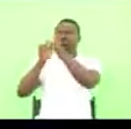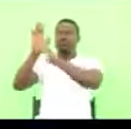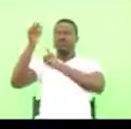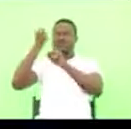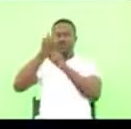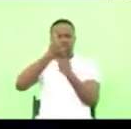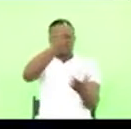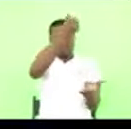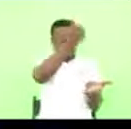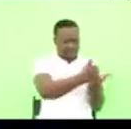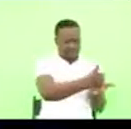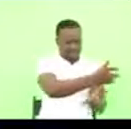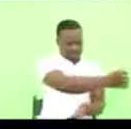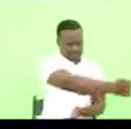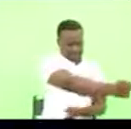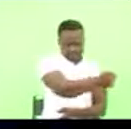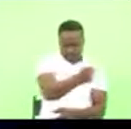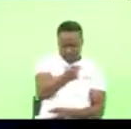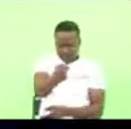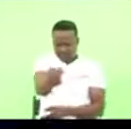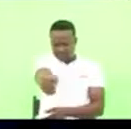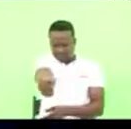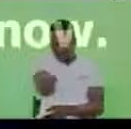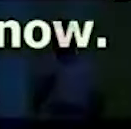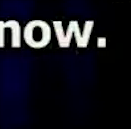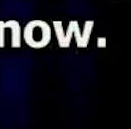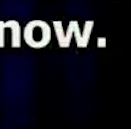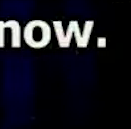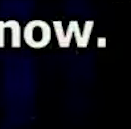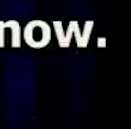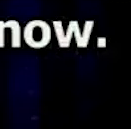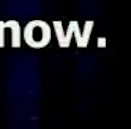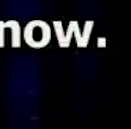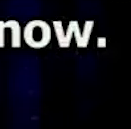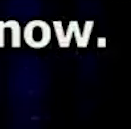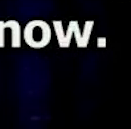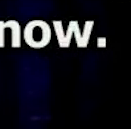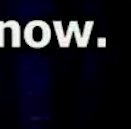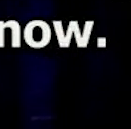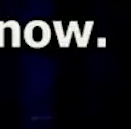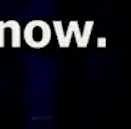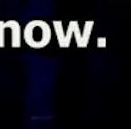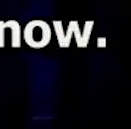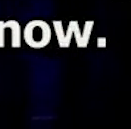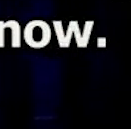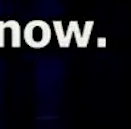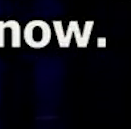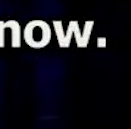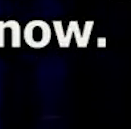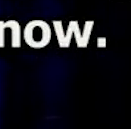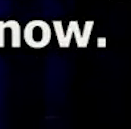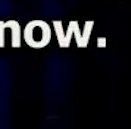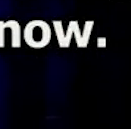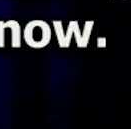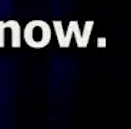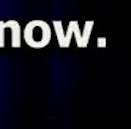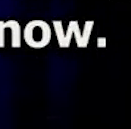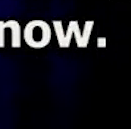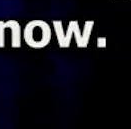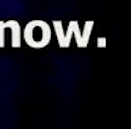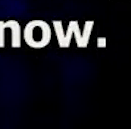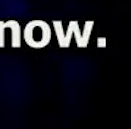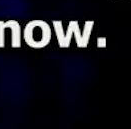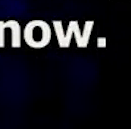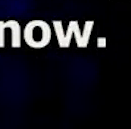you by miracles, wonders, and signs, which God did among you through him, as you